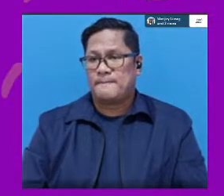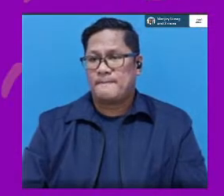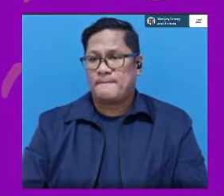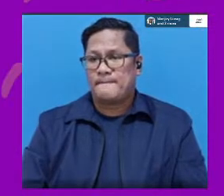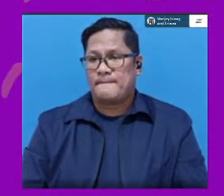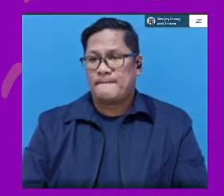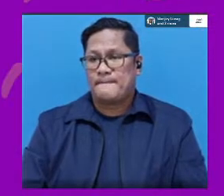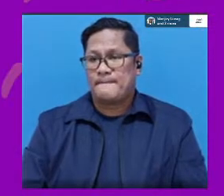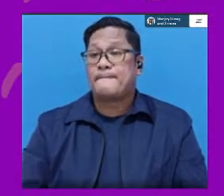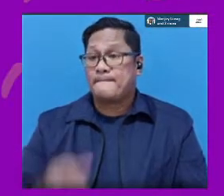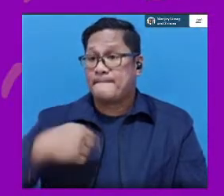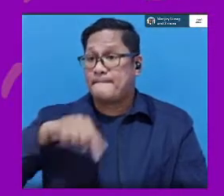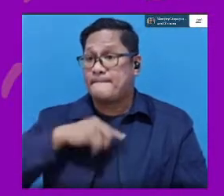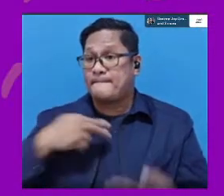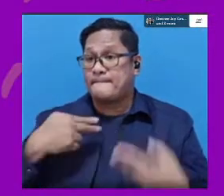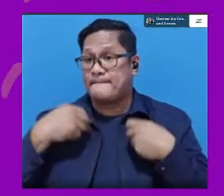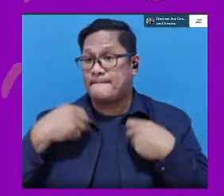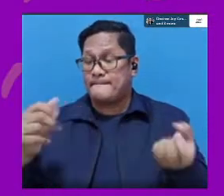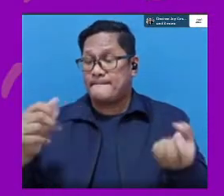Our health and medical